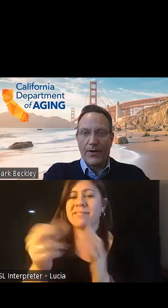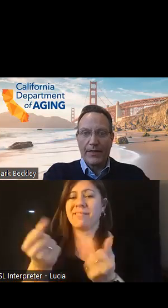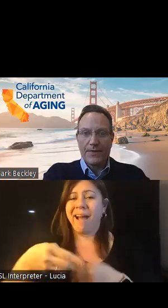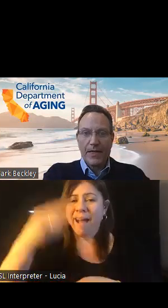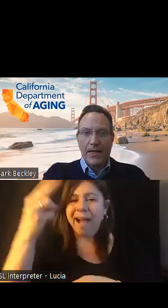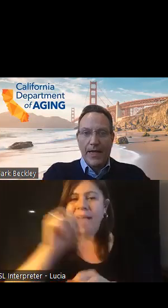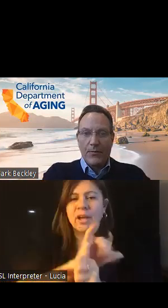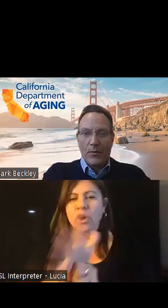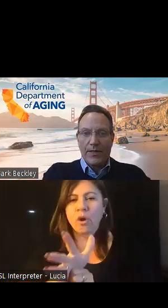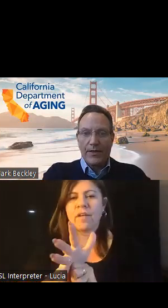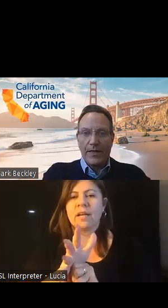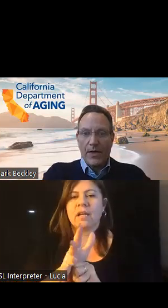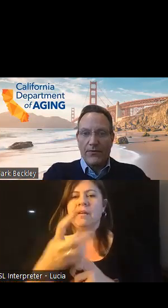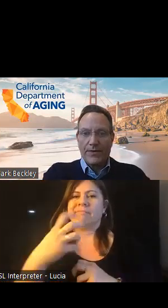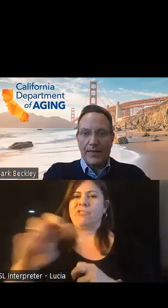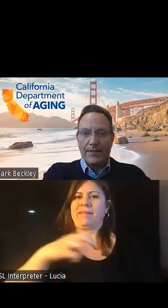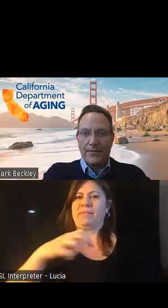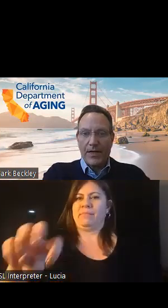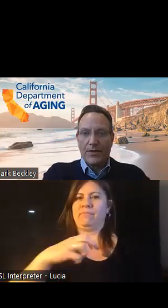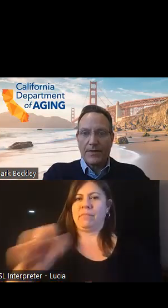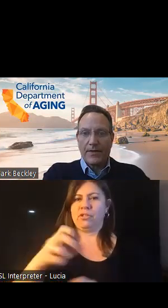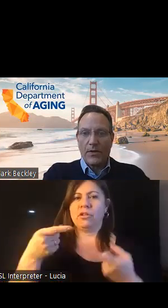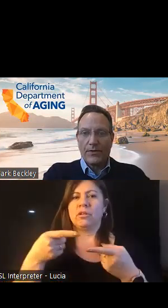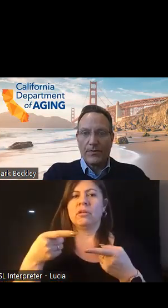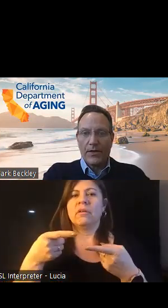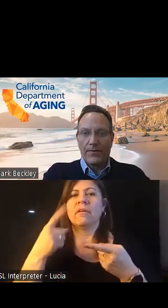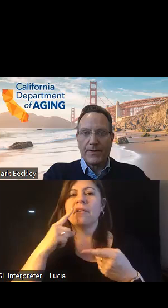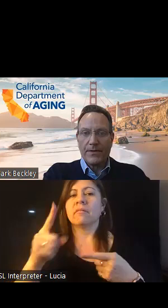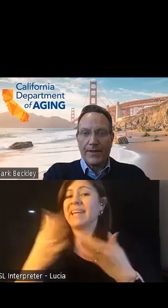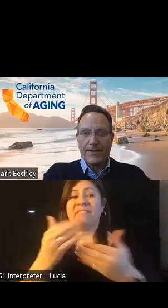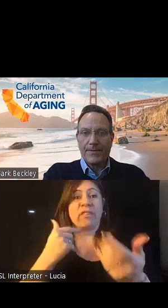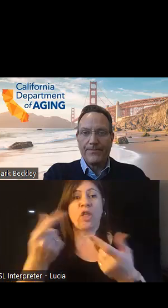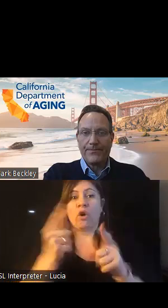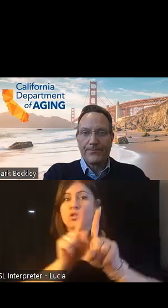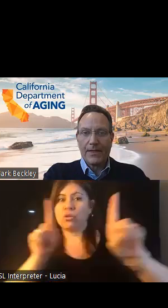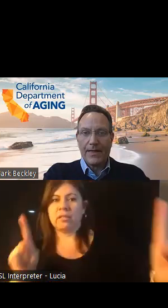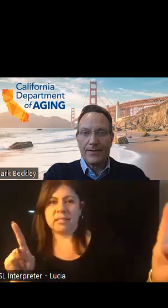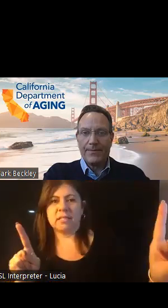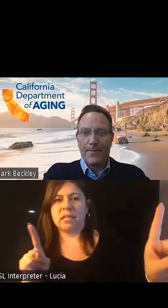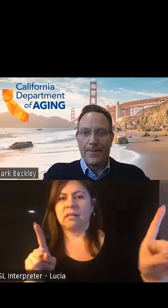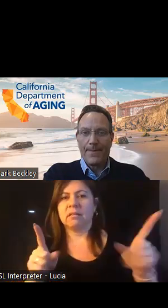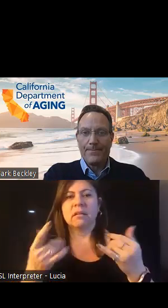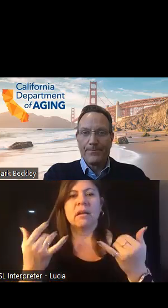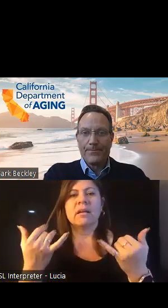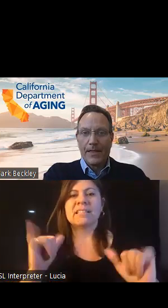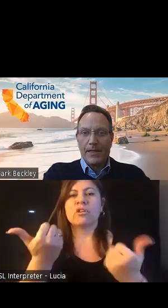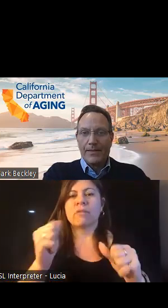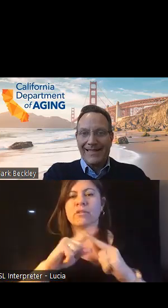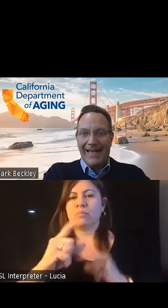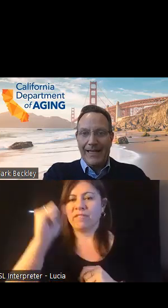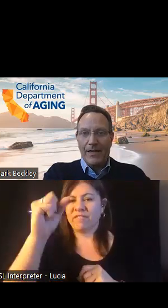prevent outbreaks and mortality among residents and patients of long-term care facilities. Next slide.